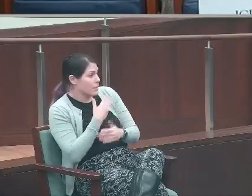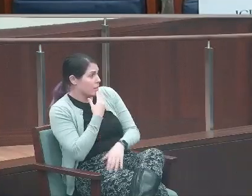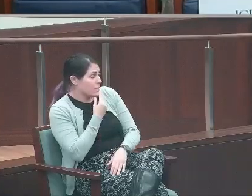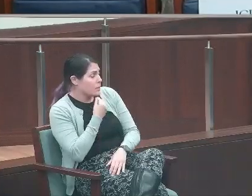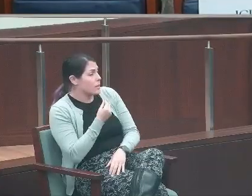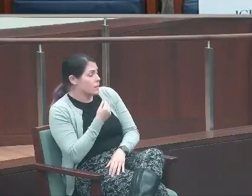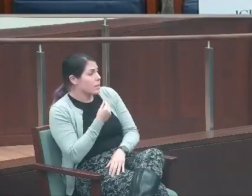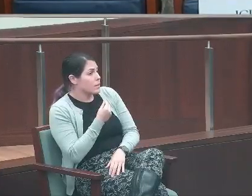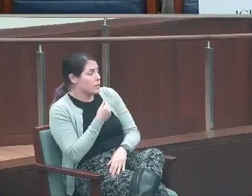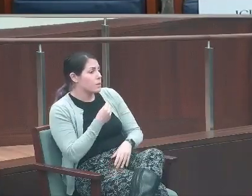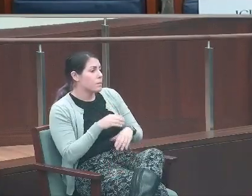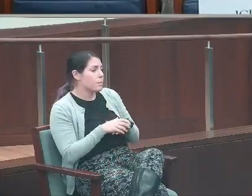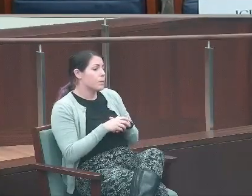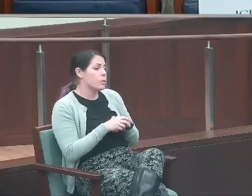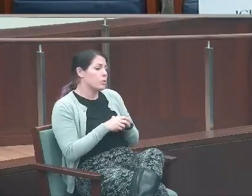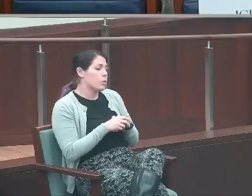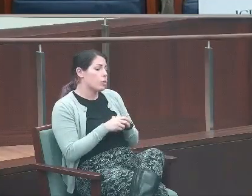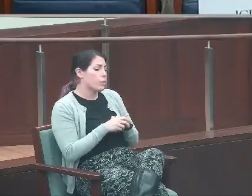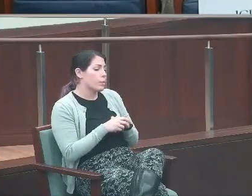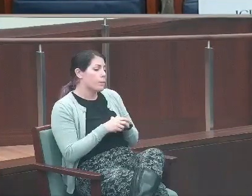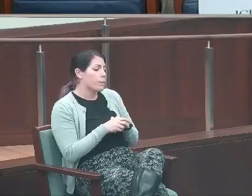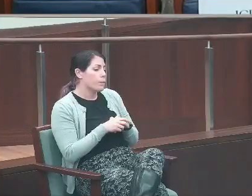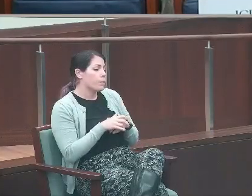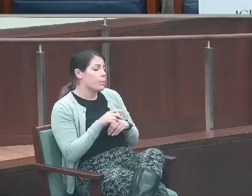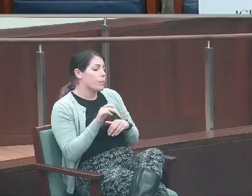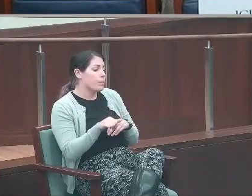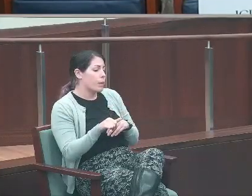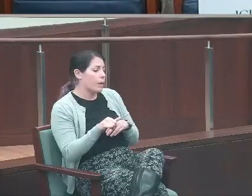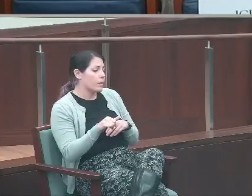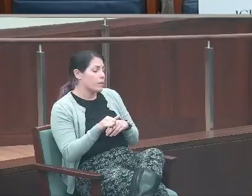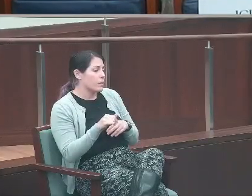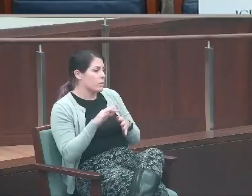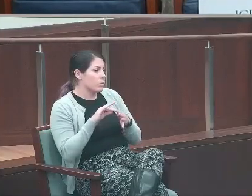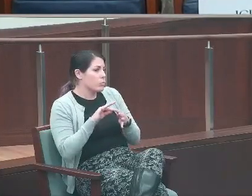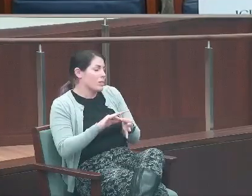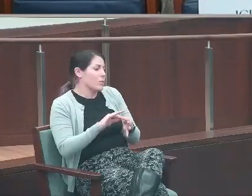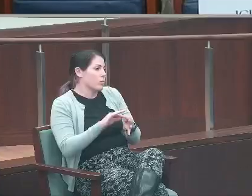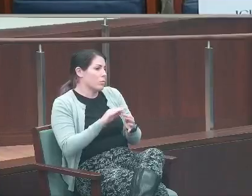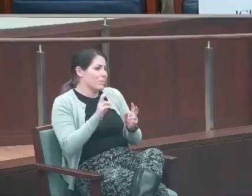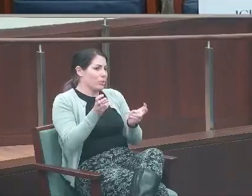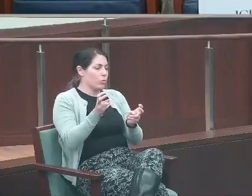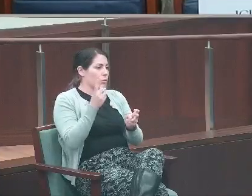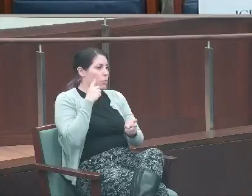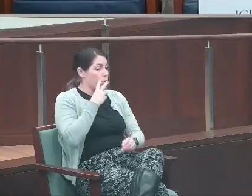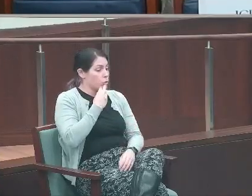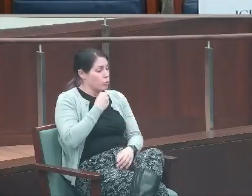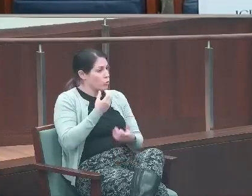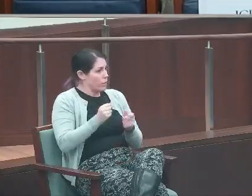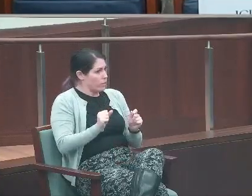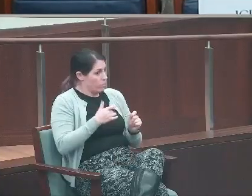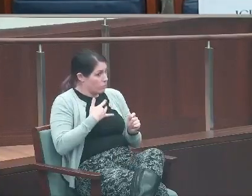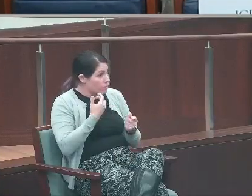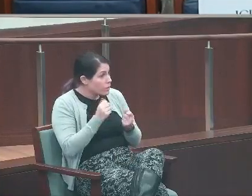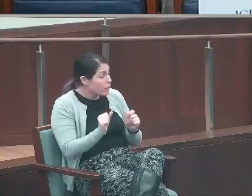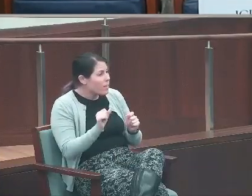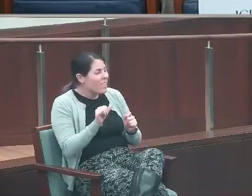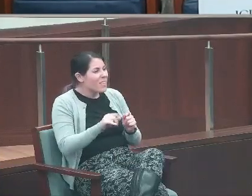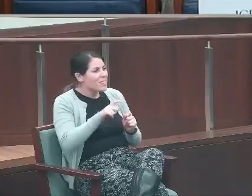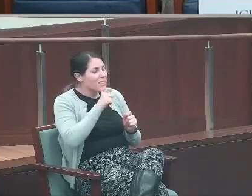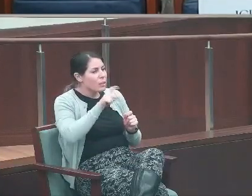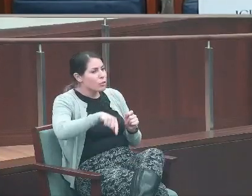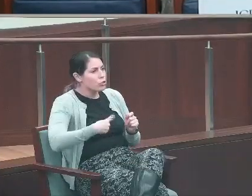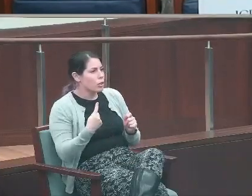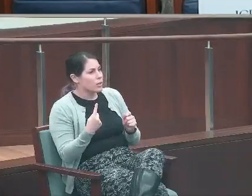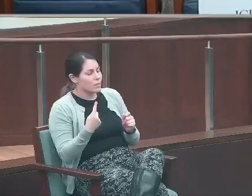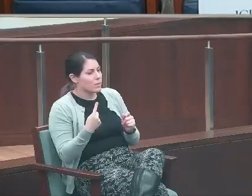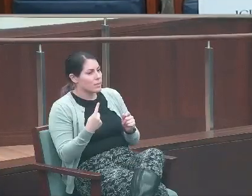core of what has really been essential to Jewish safety in this country for generations. And so we can't think of this as a partisan issue. We